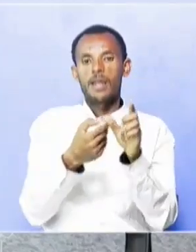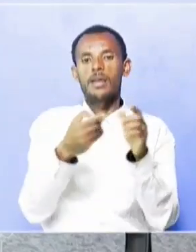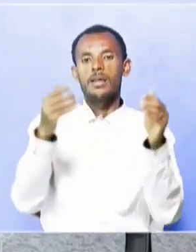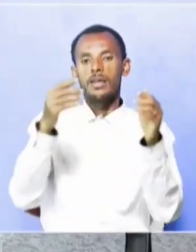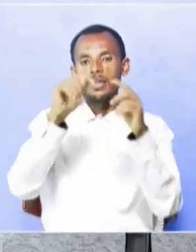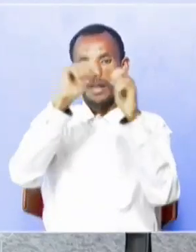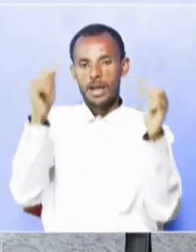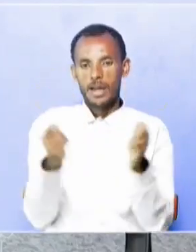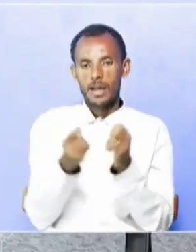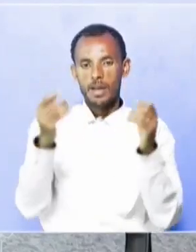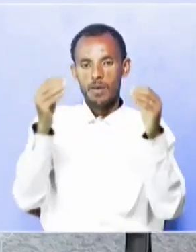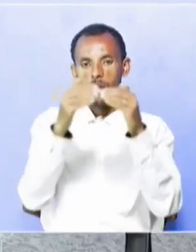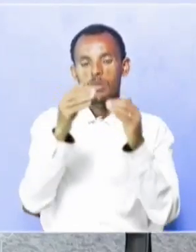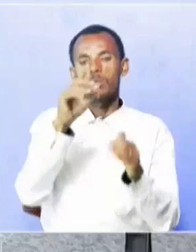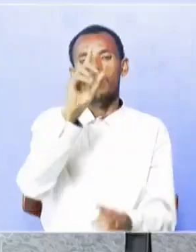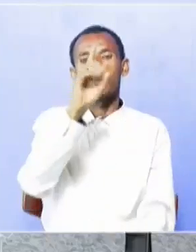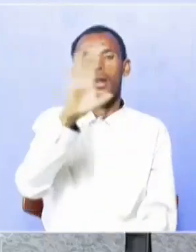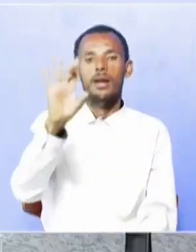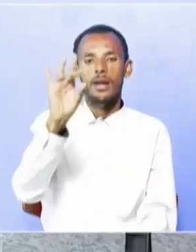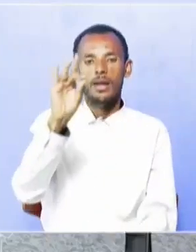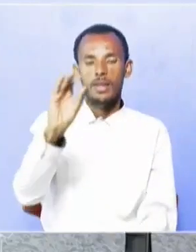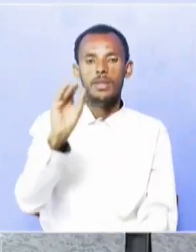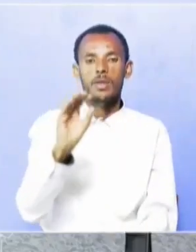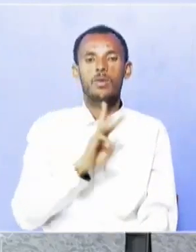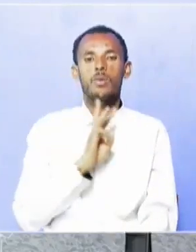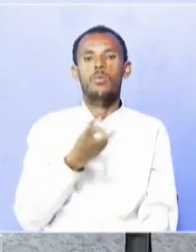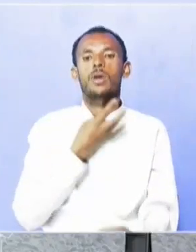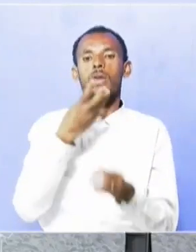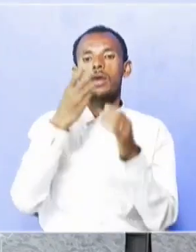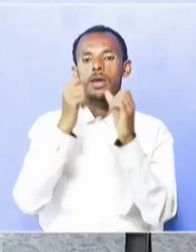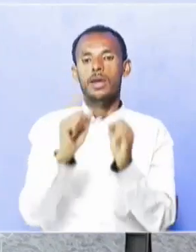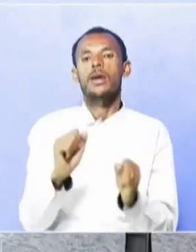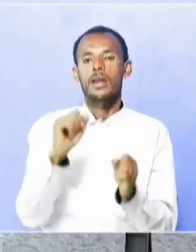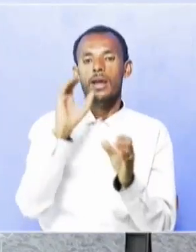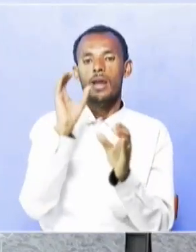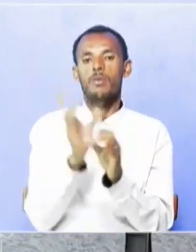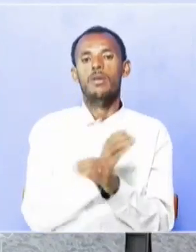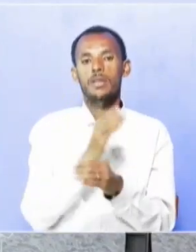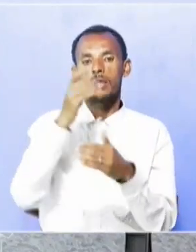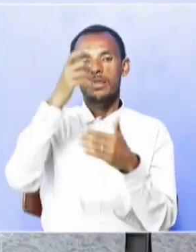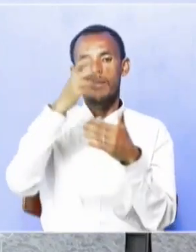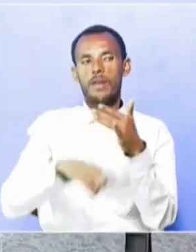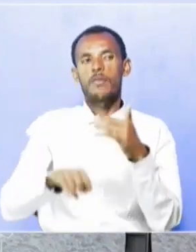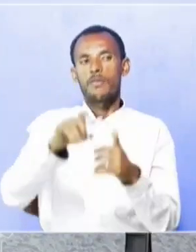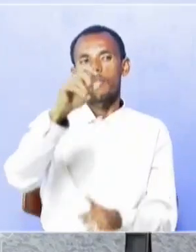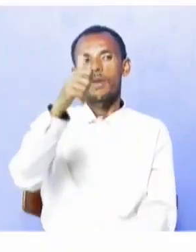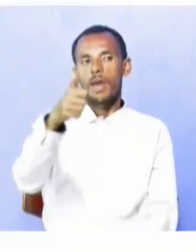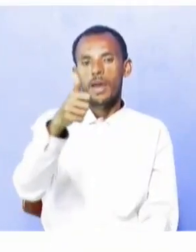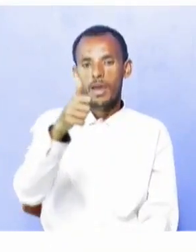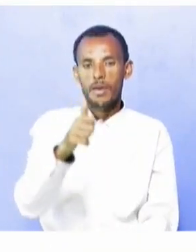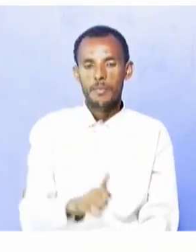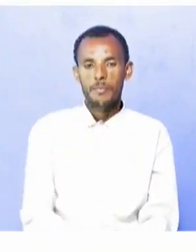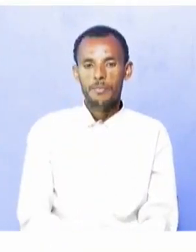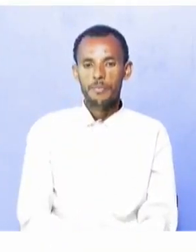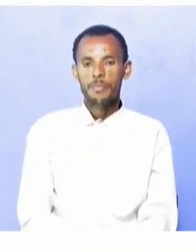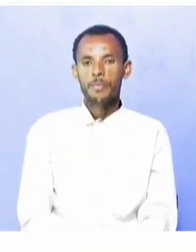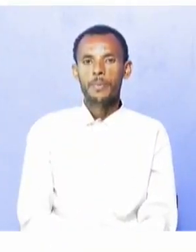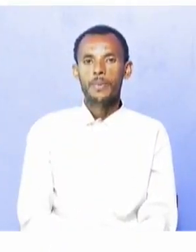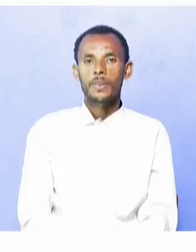triangle is 180 degrees, so that we can calculate the value of A. Okay, so